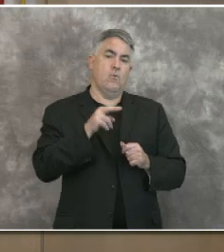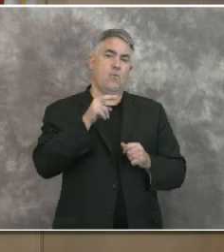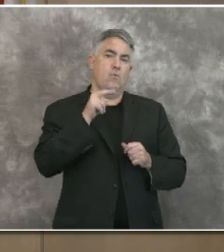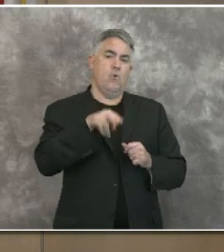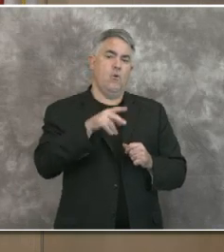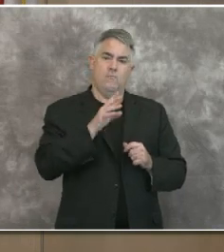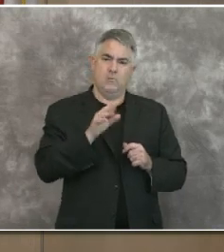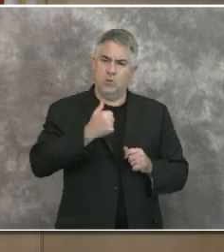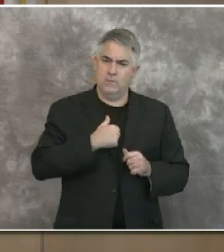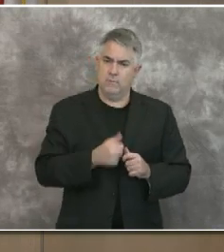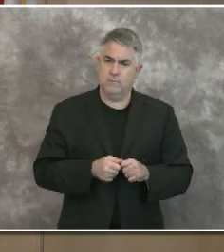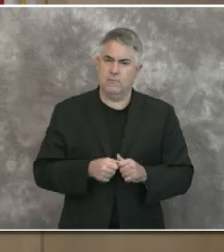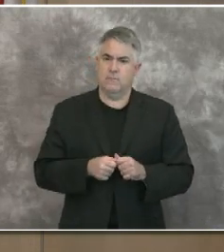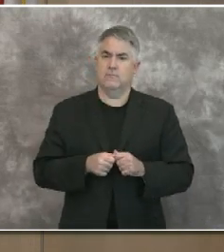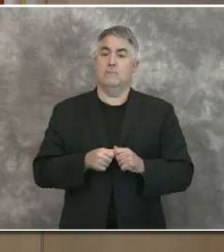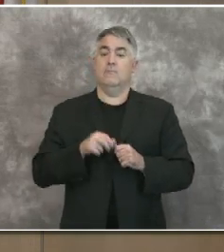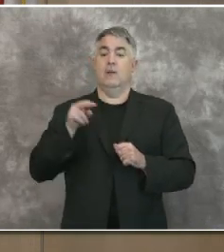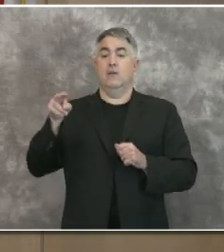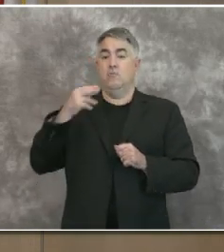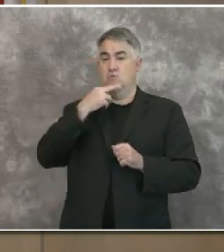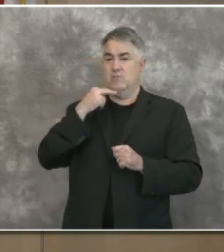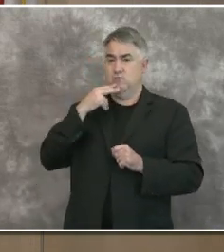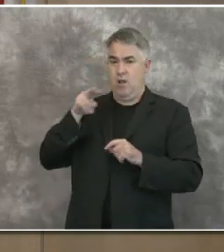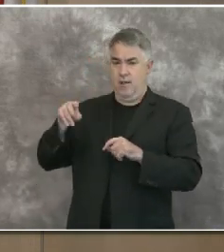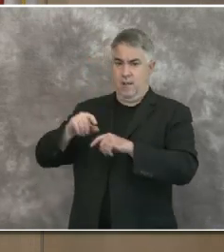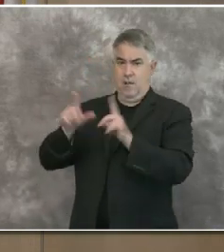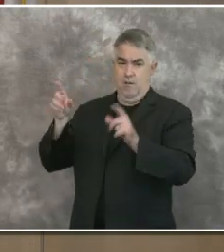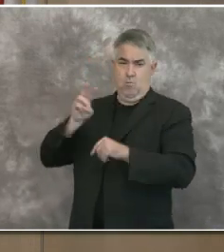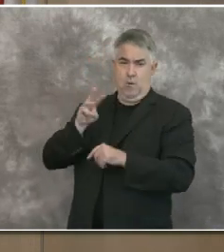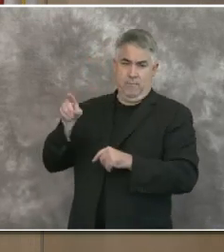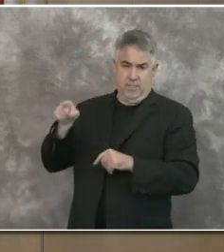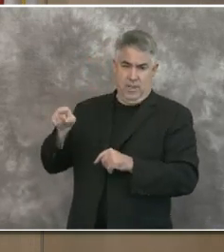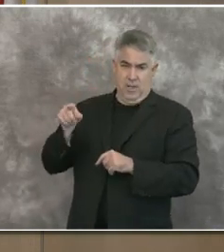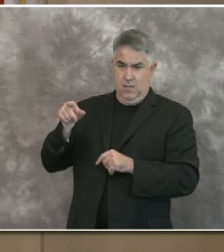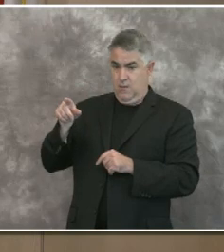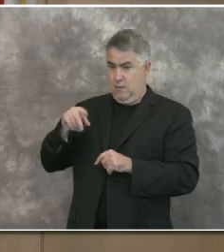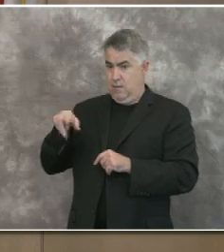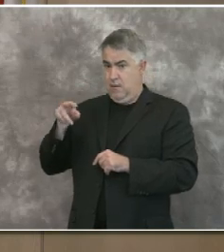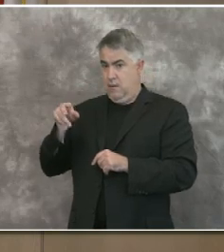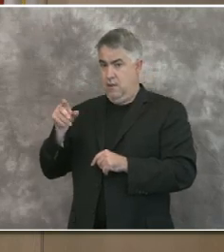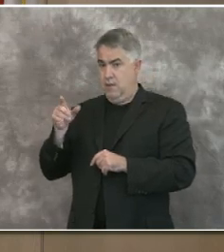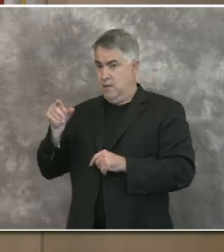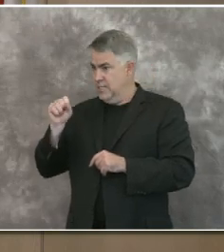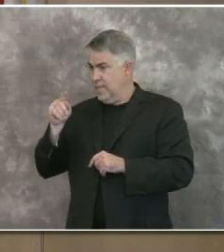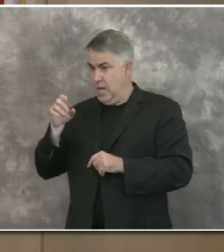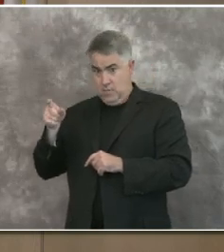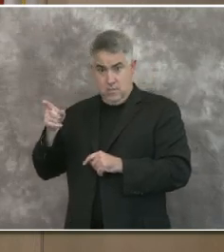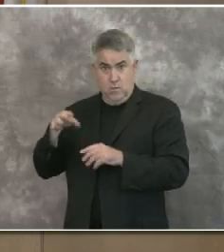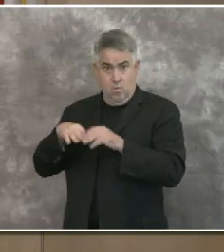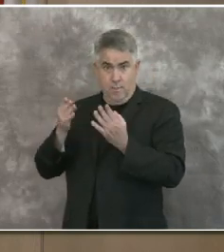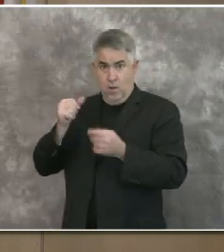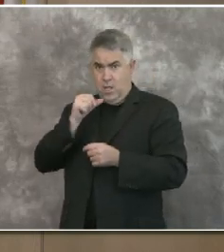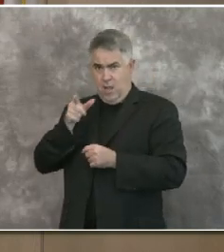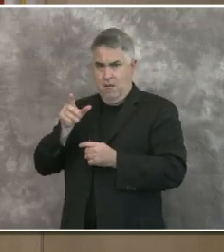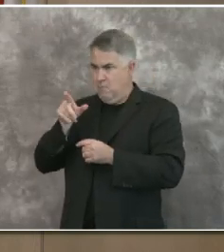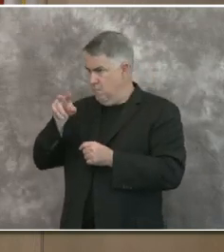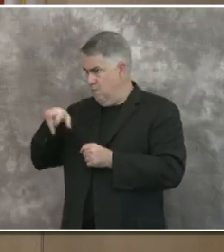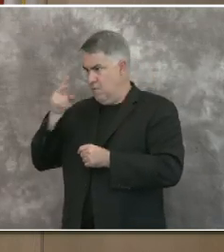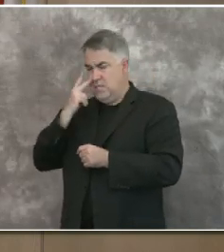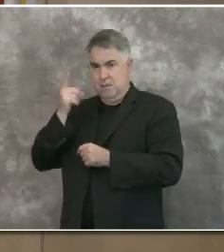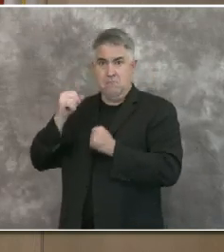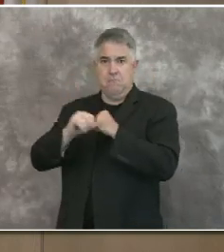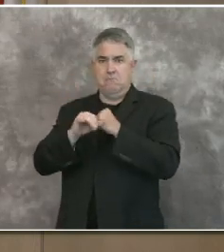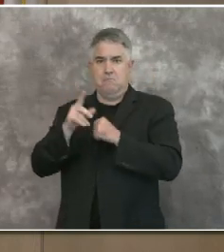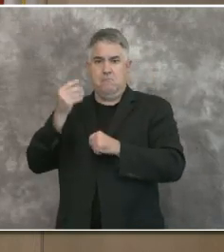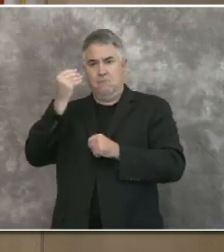there for their status, if they're open, what they're doing. Also, to make reservations or add yourself to the wait list.